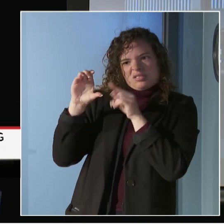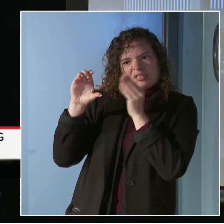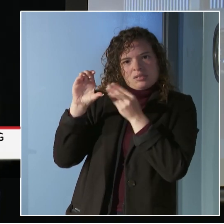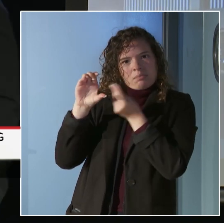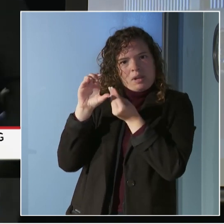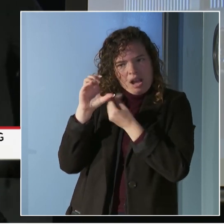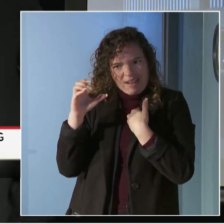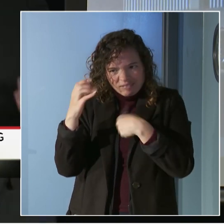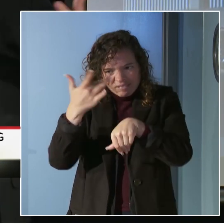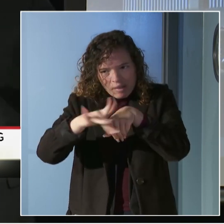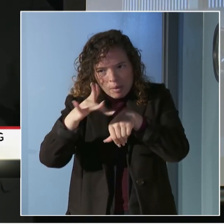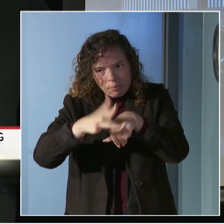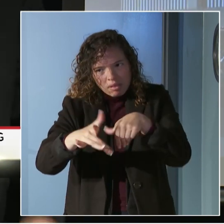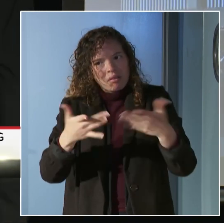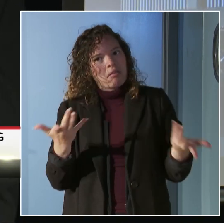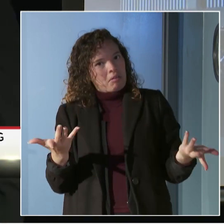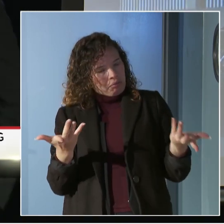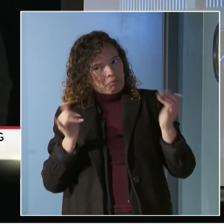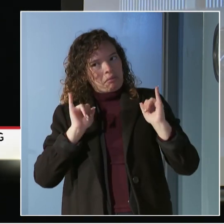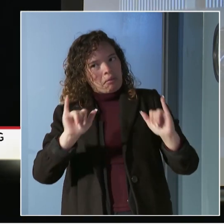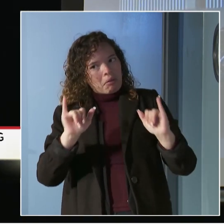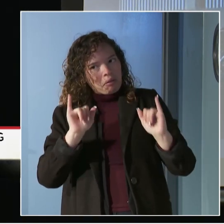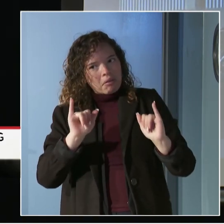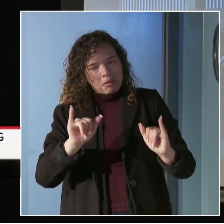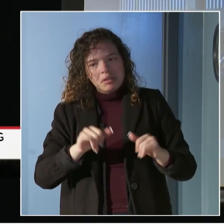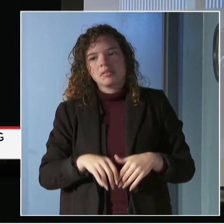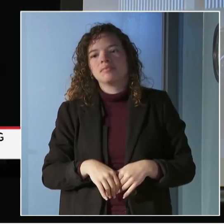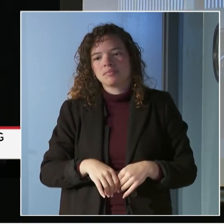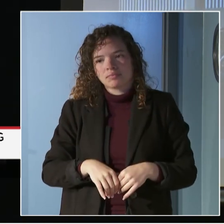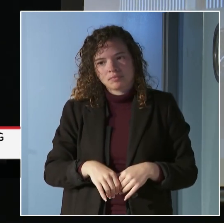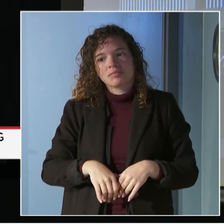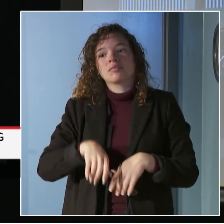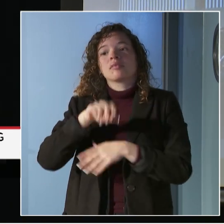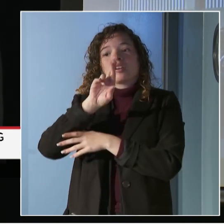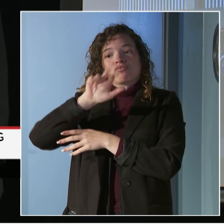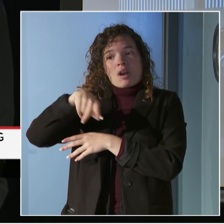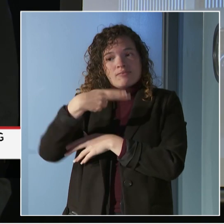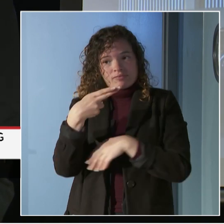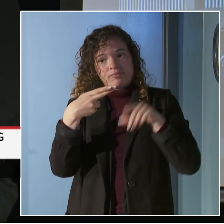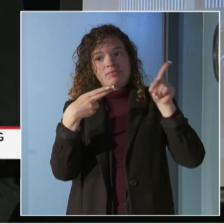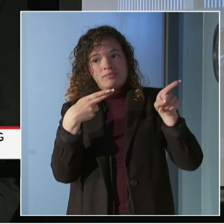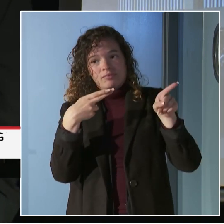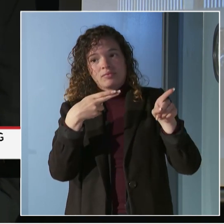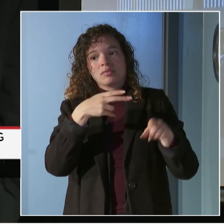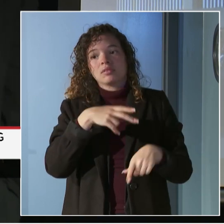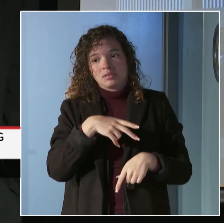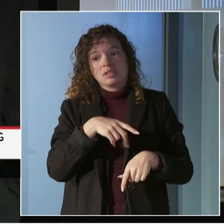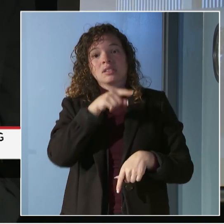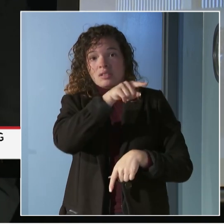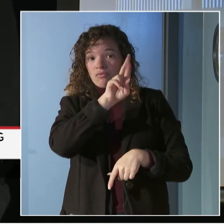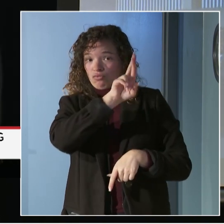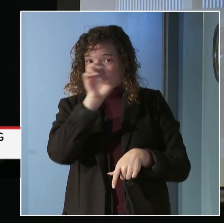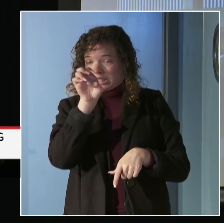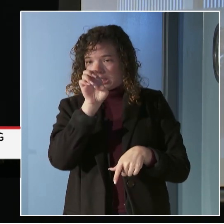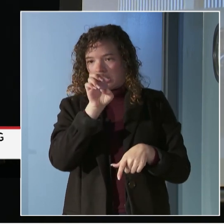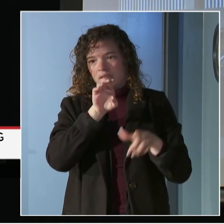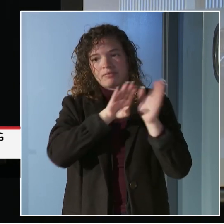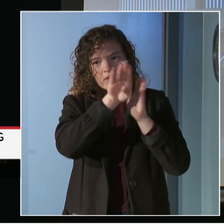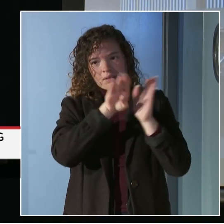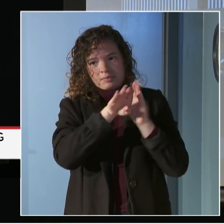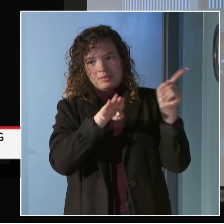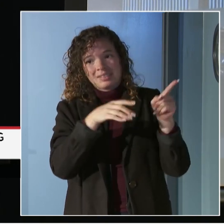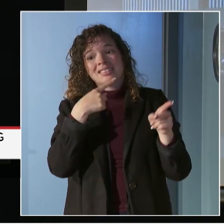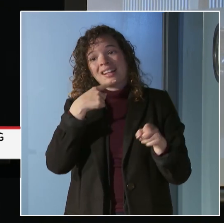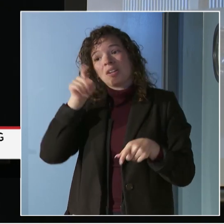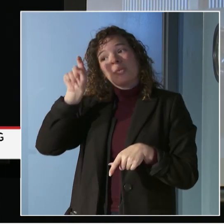Ralph had brokered this opportunity, and he was quick to say, "This needs to be a fast decision. We can only hold the property off market for a little